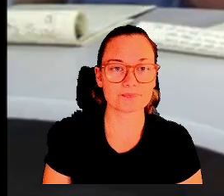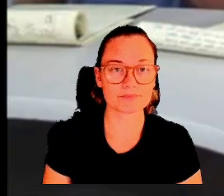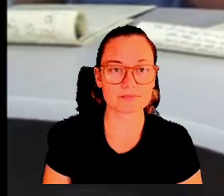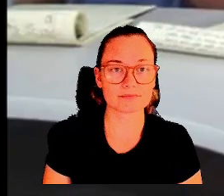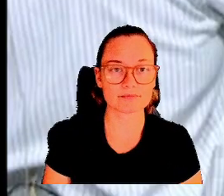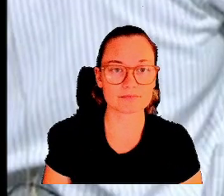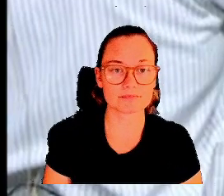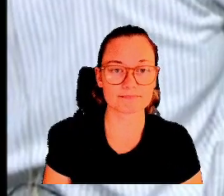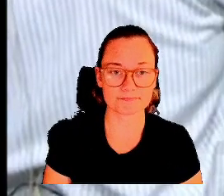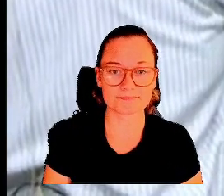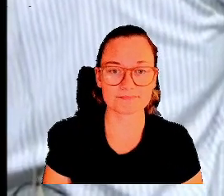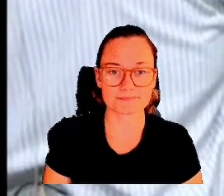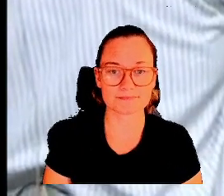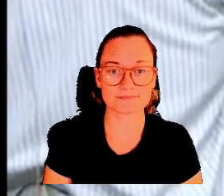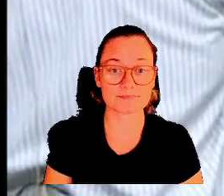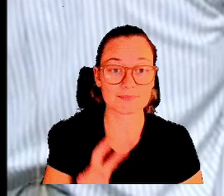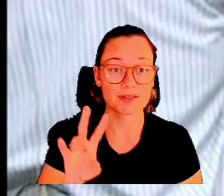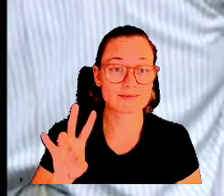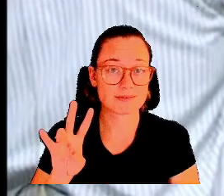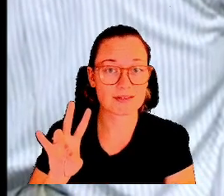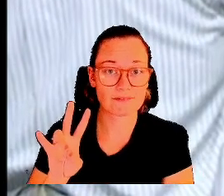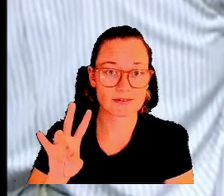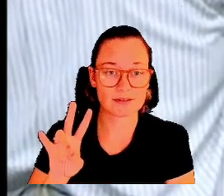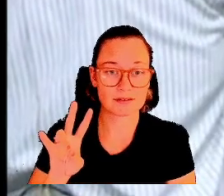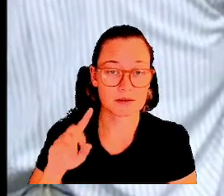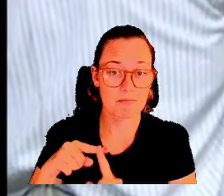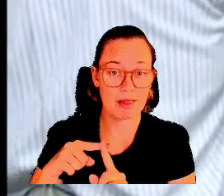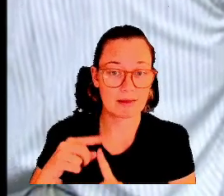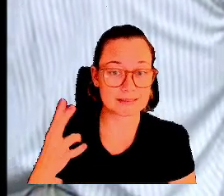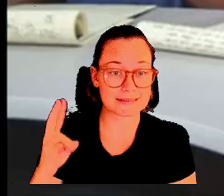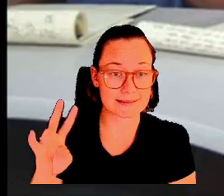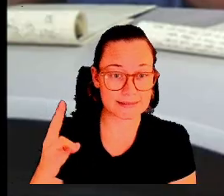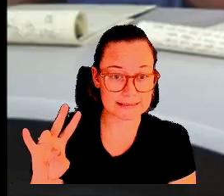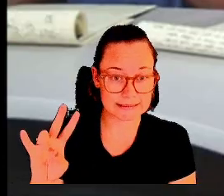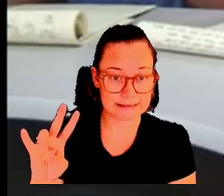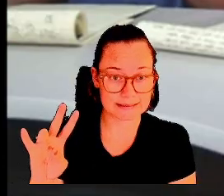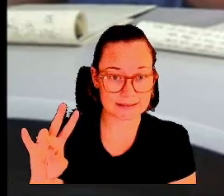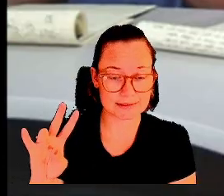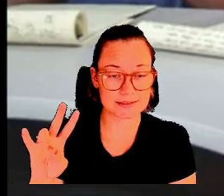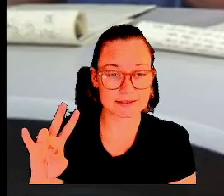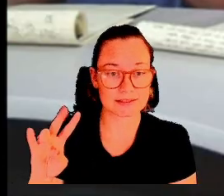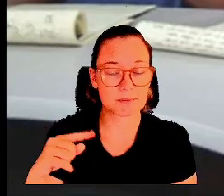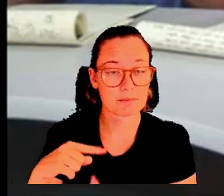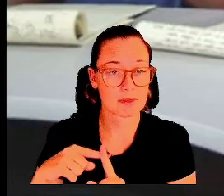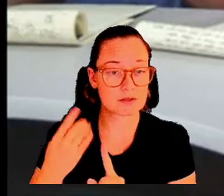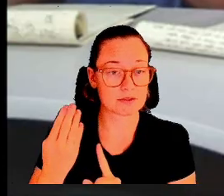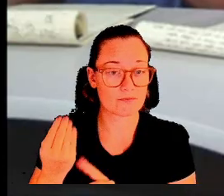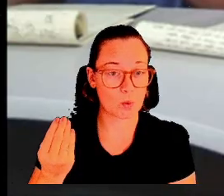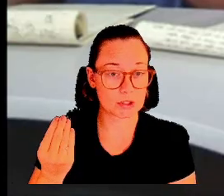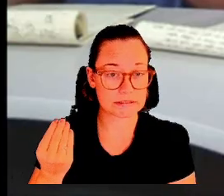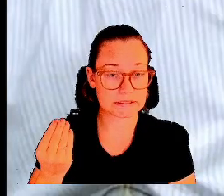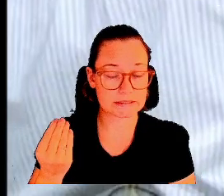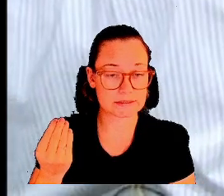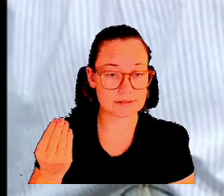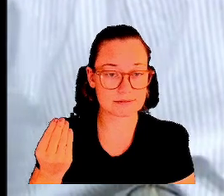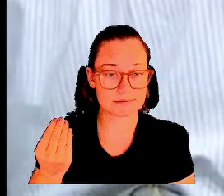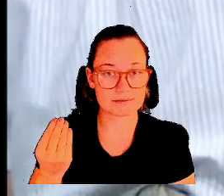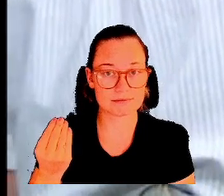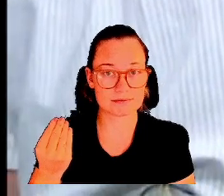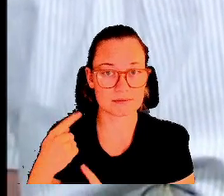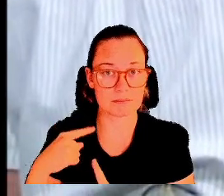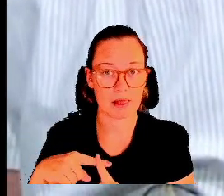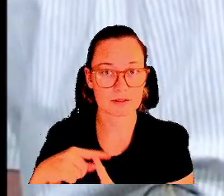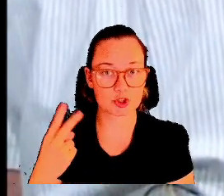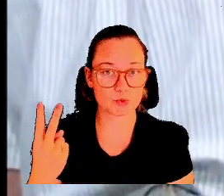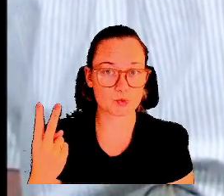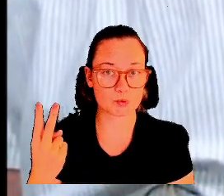7 plus 17 plus 14